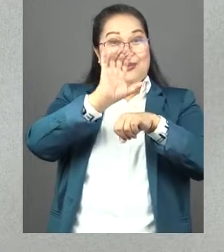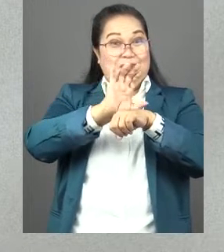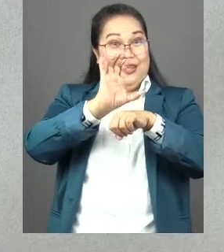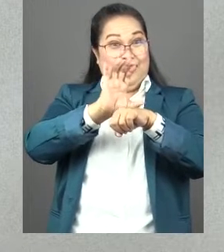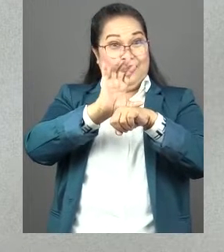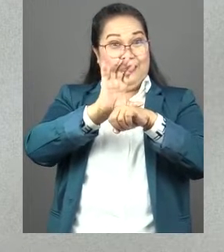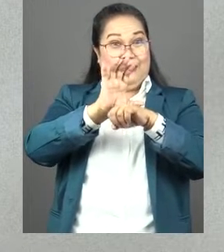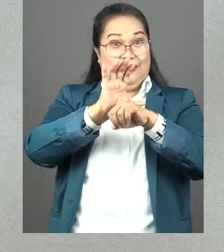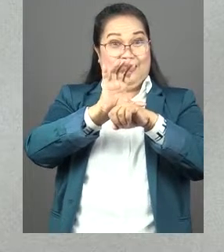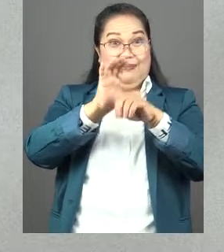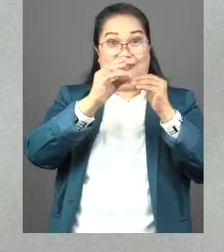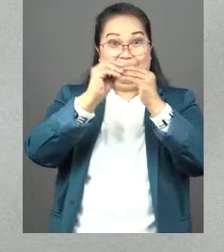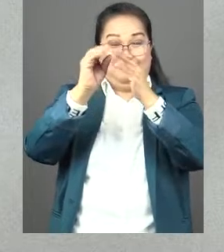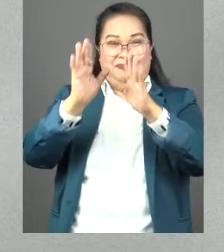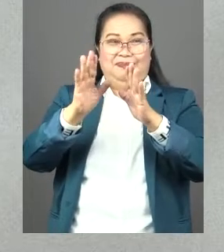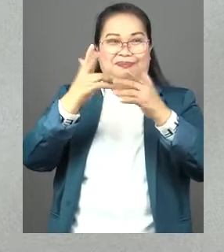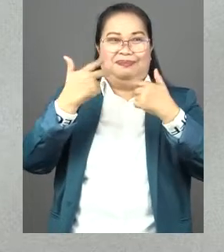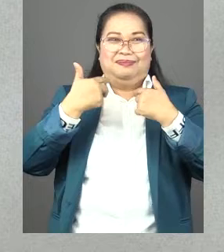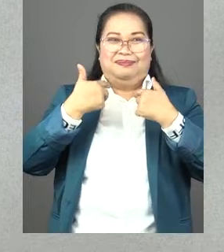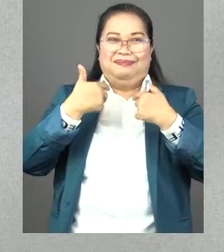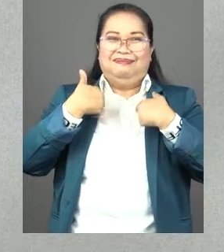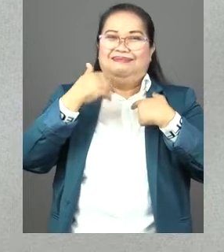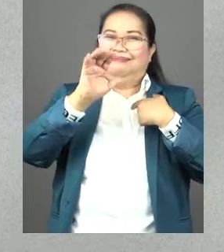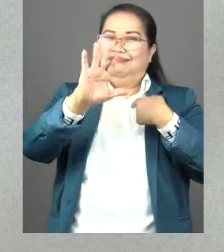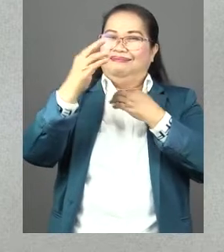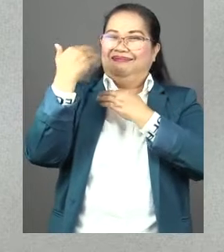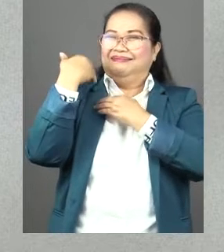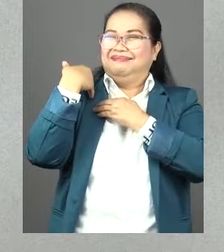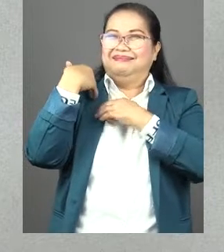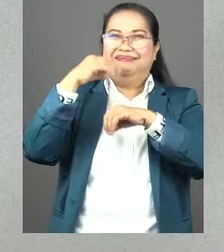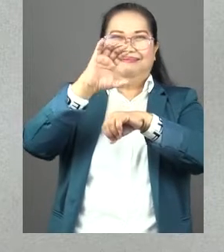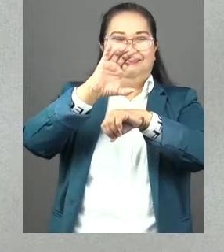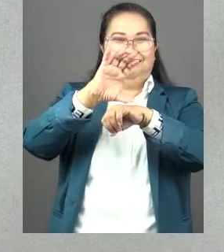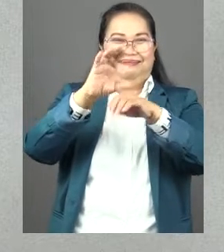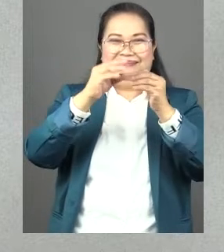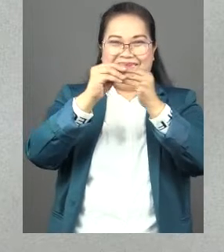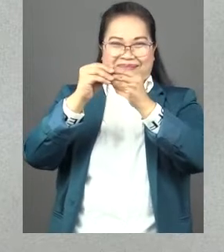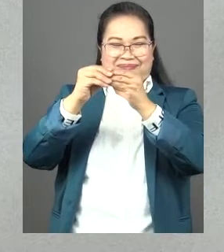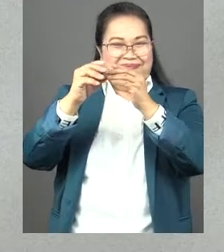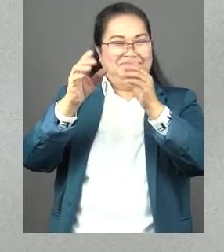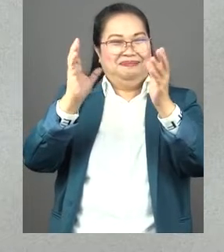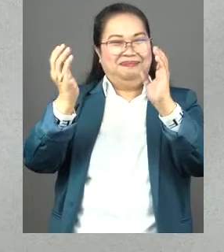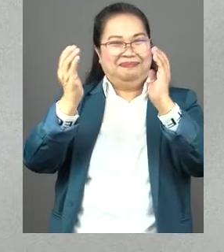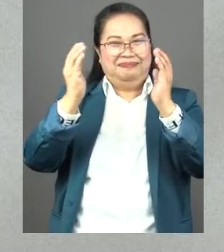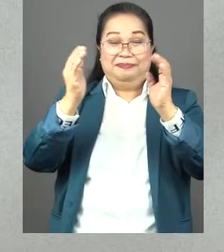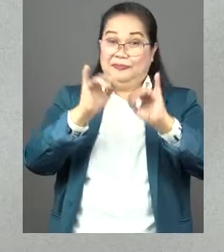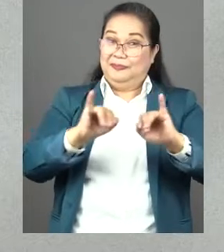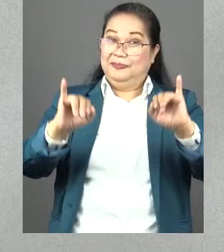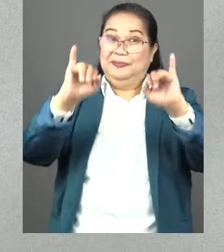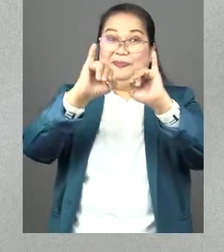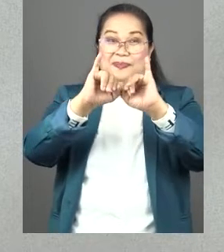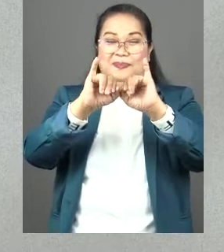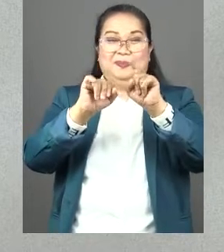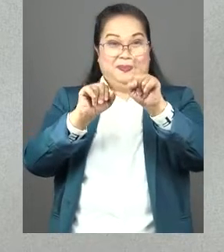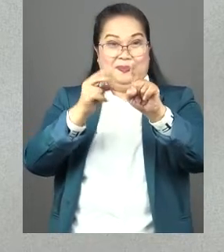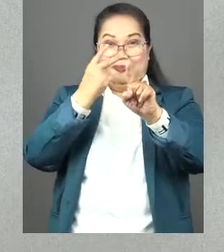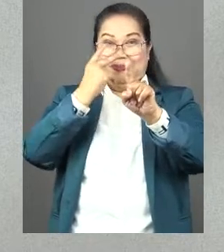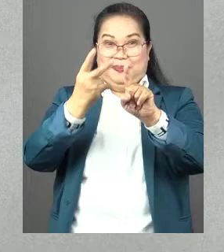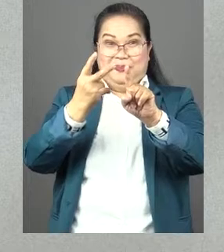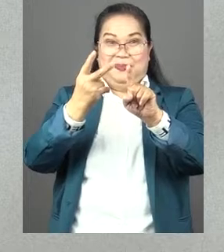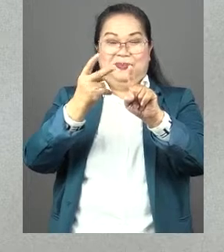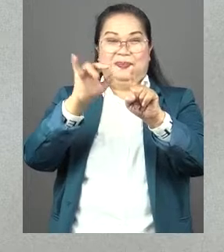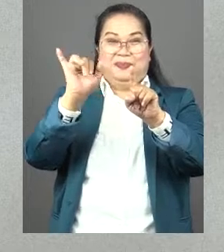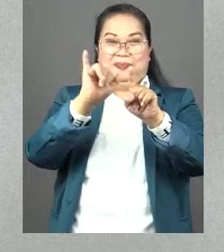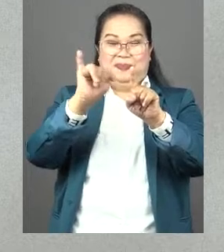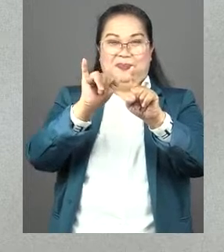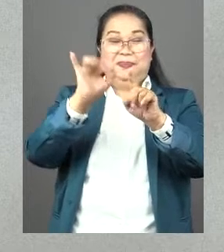escalation. I'm saying this even though there are very few church leaders in comparison, but it's important. You see, as for